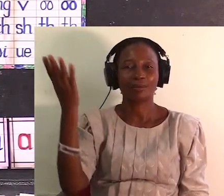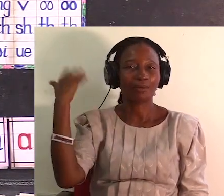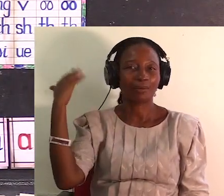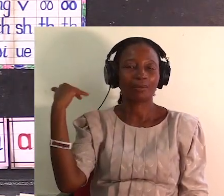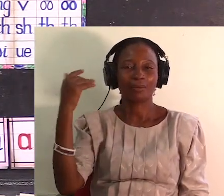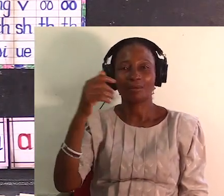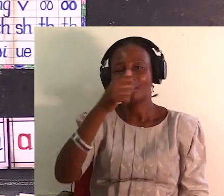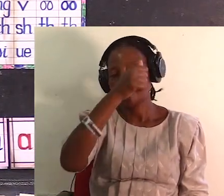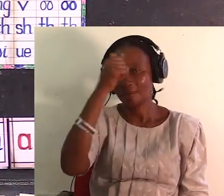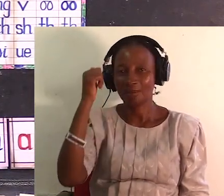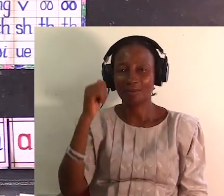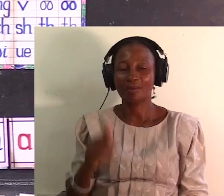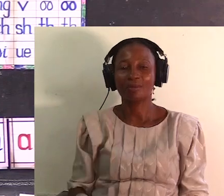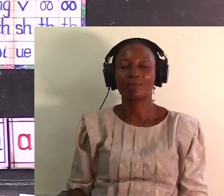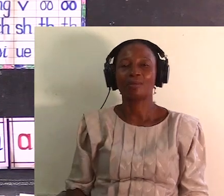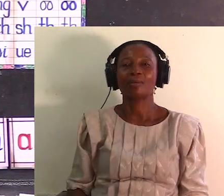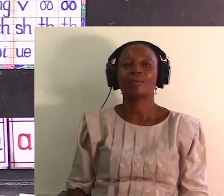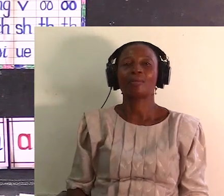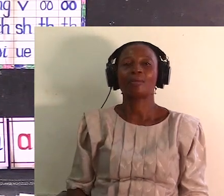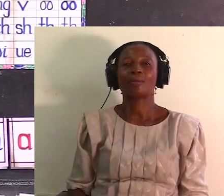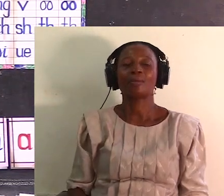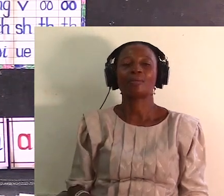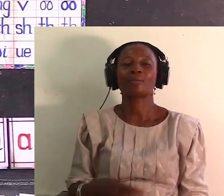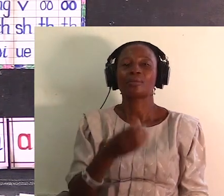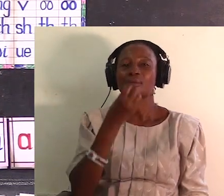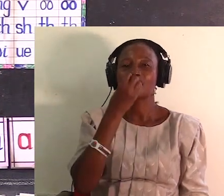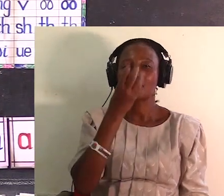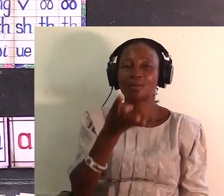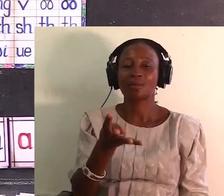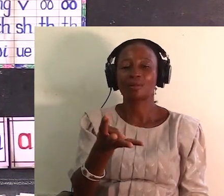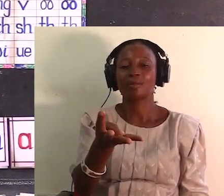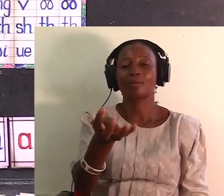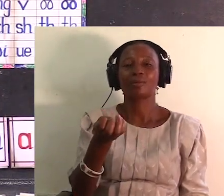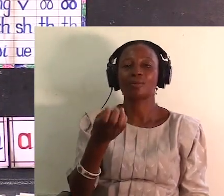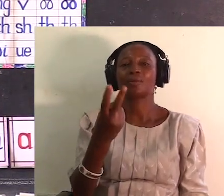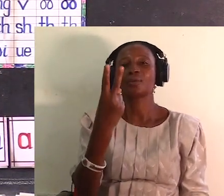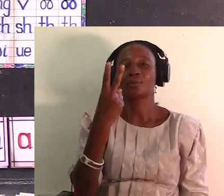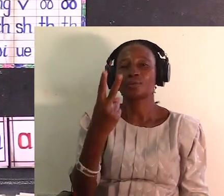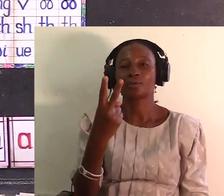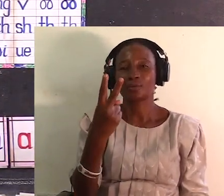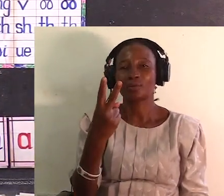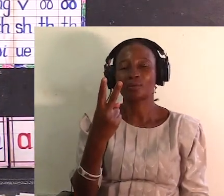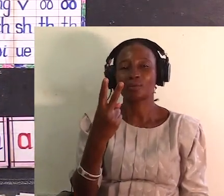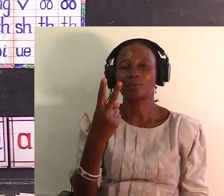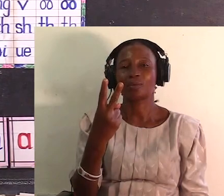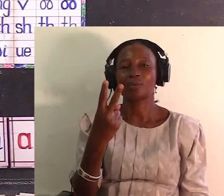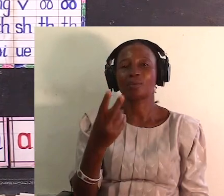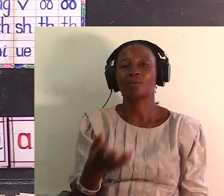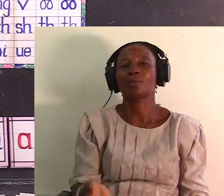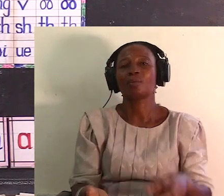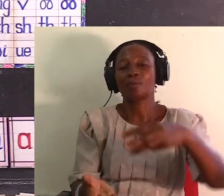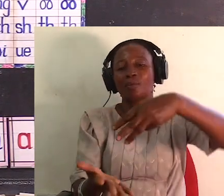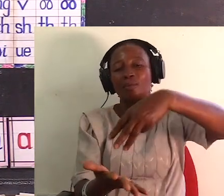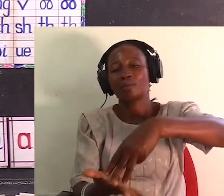told you that we have 42 main sounds of English that we are going to teach